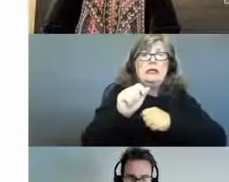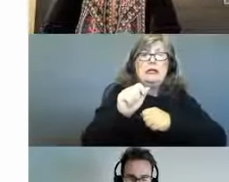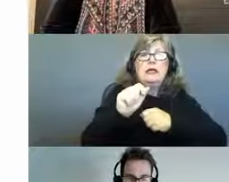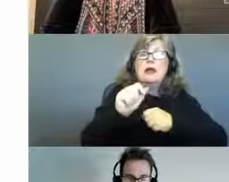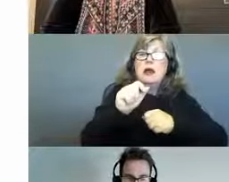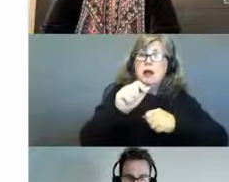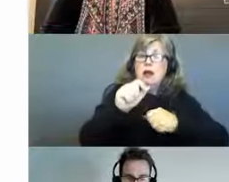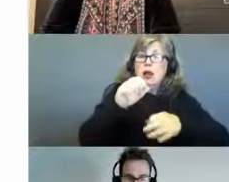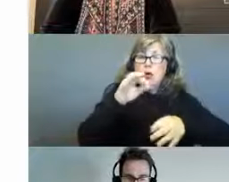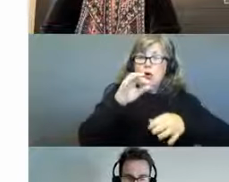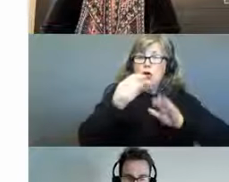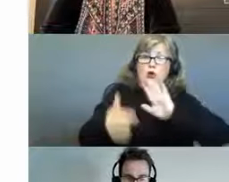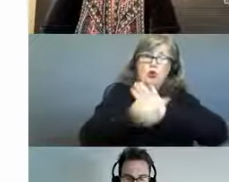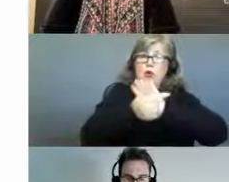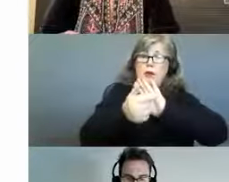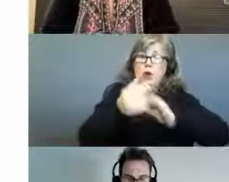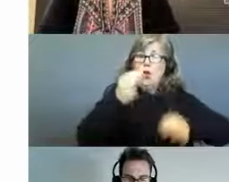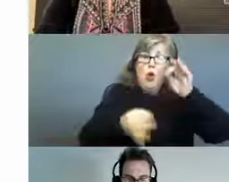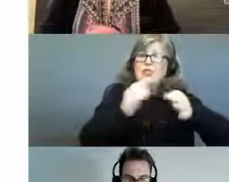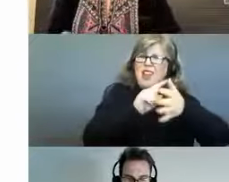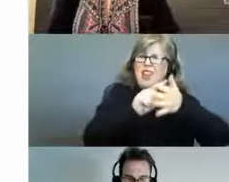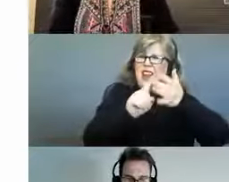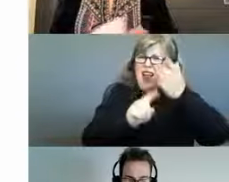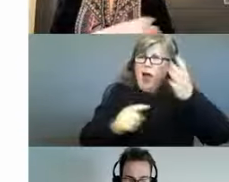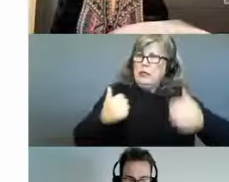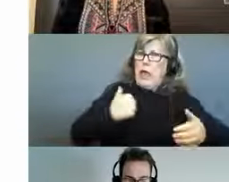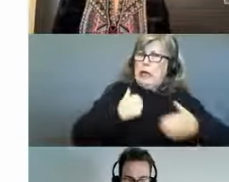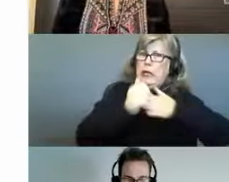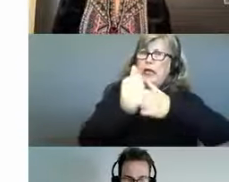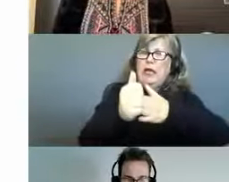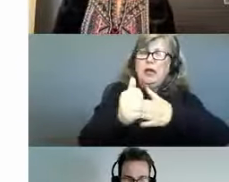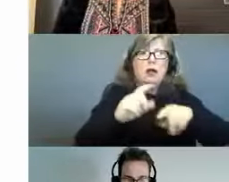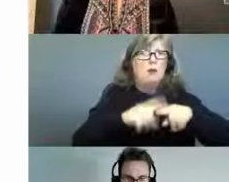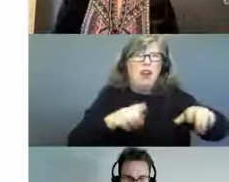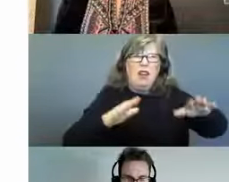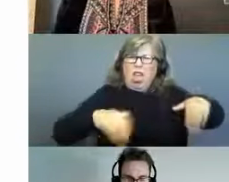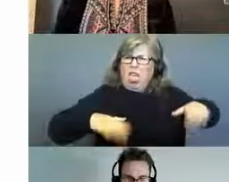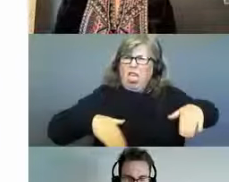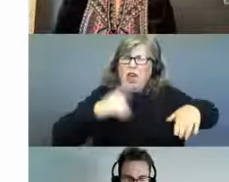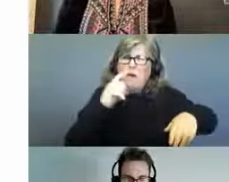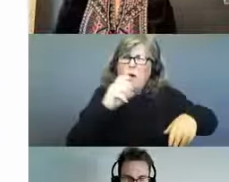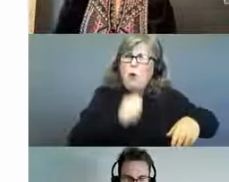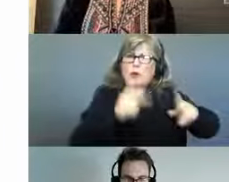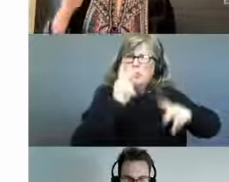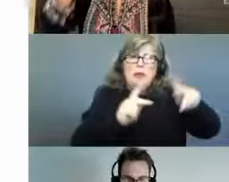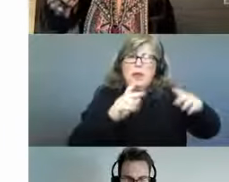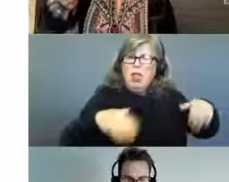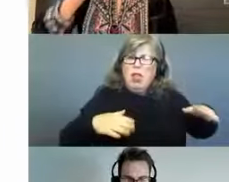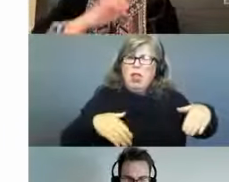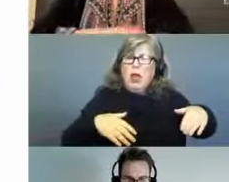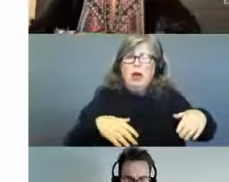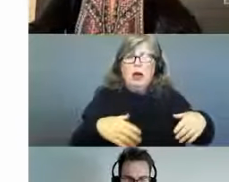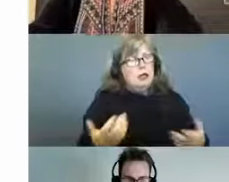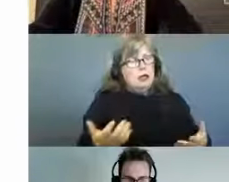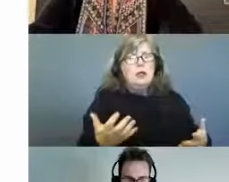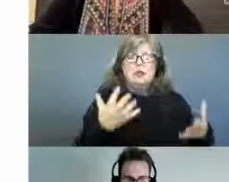courts and the Lyme Mans treaties, and on and on. So it's really surprising that we have not stepped up and supported older people. And I'm hoping the pandemic has